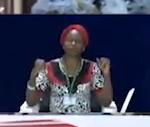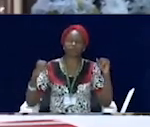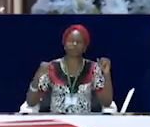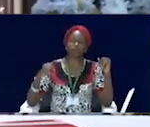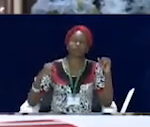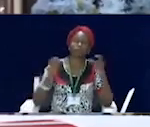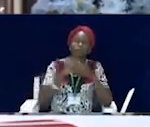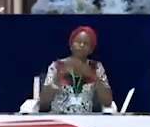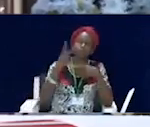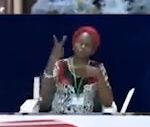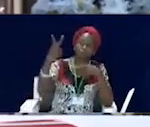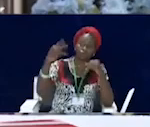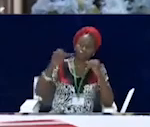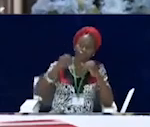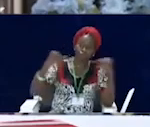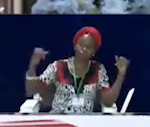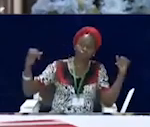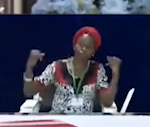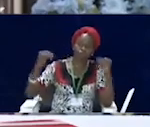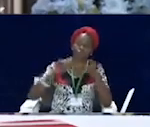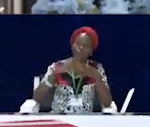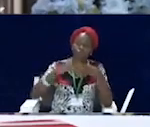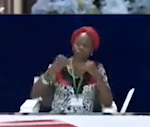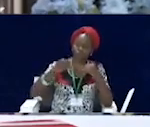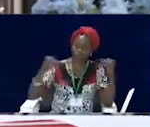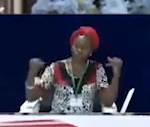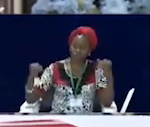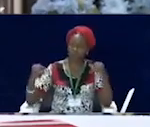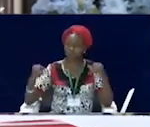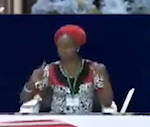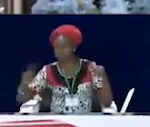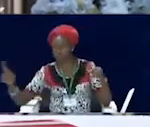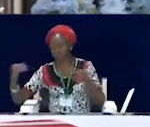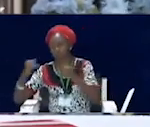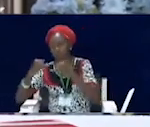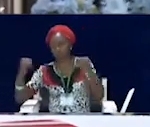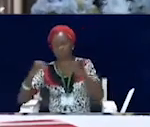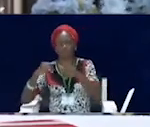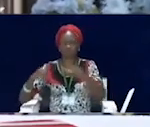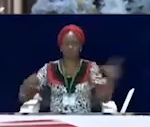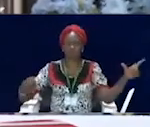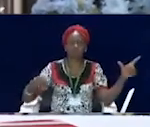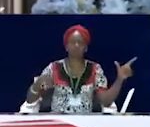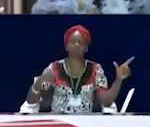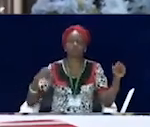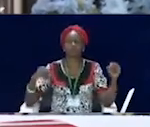or two pieces of wire, one wire on the left, one on the right,